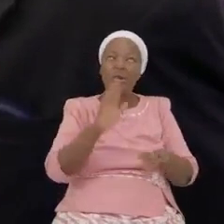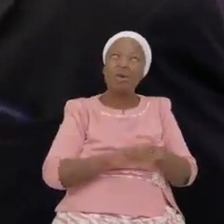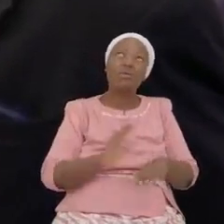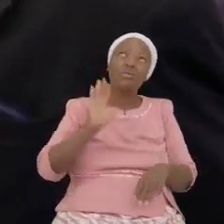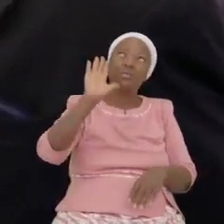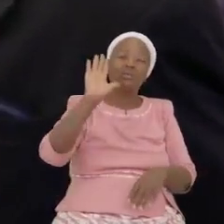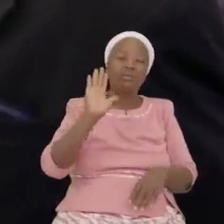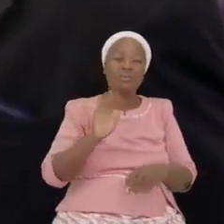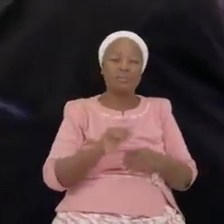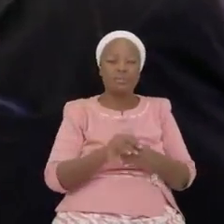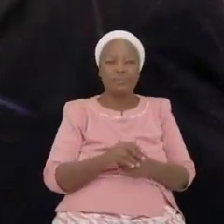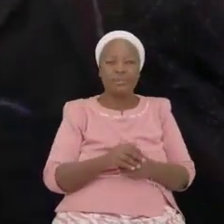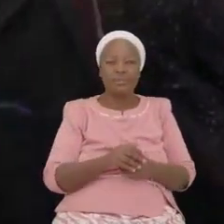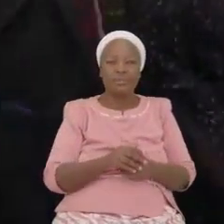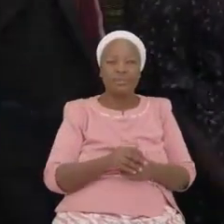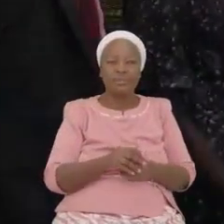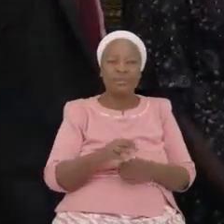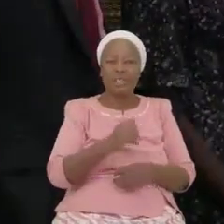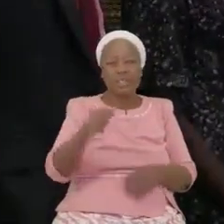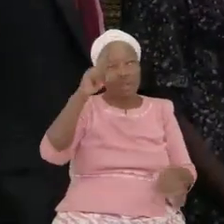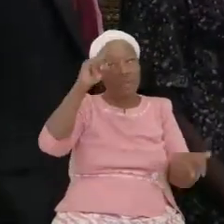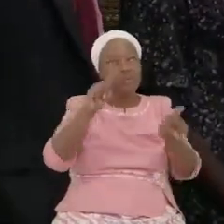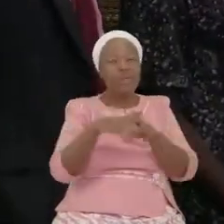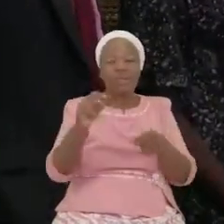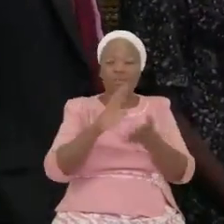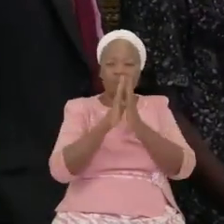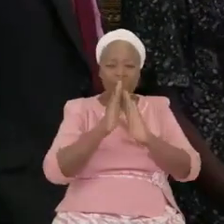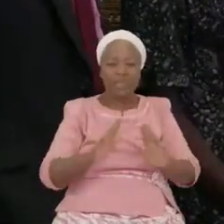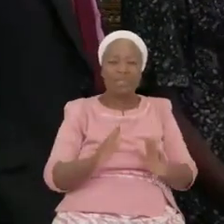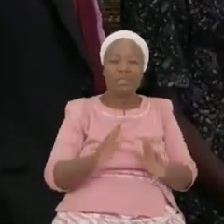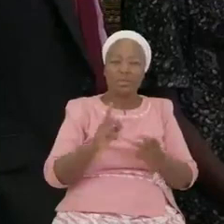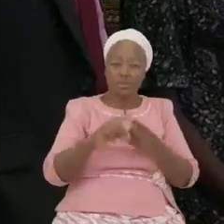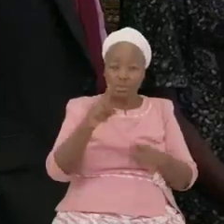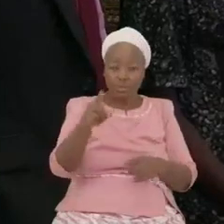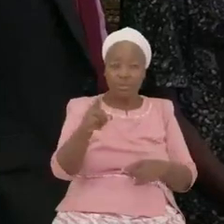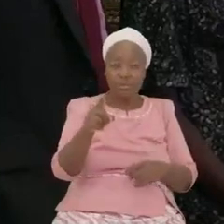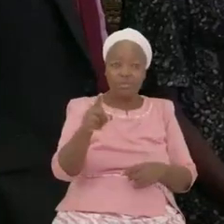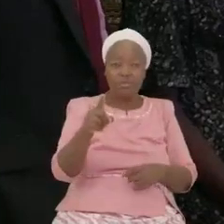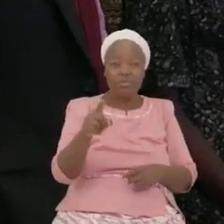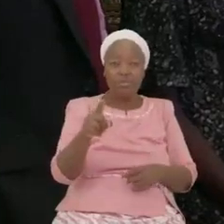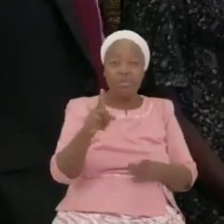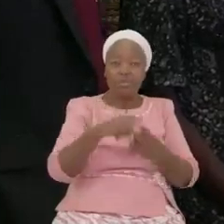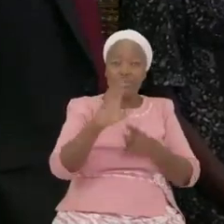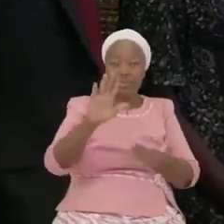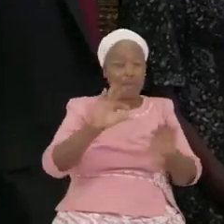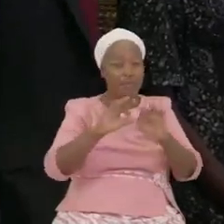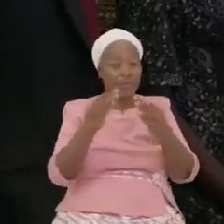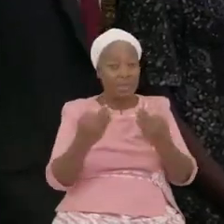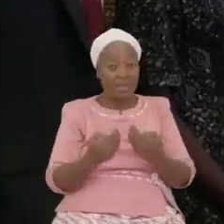Him. A covenant of peace to you, to your